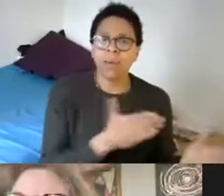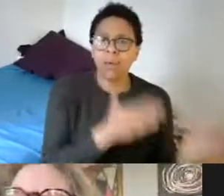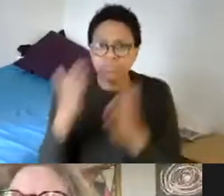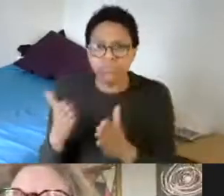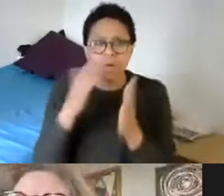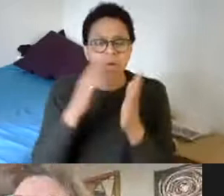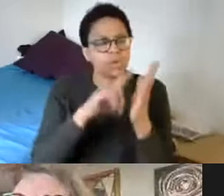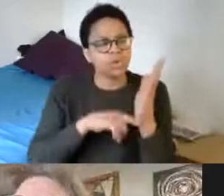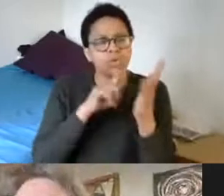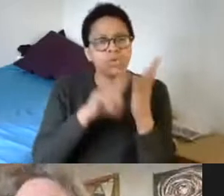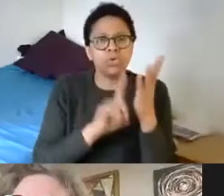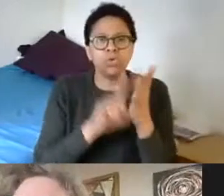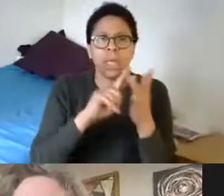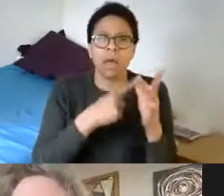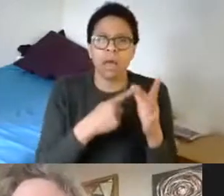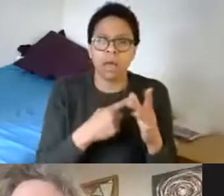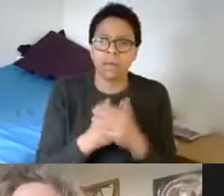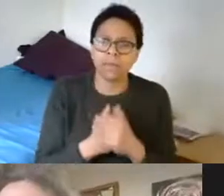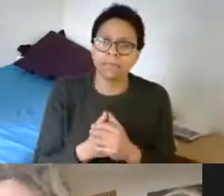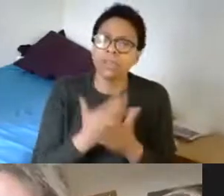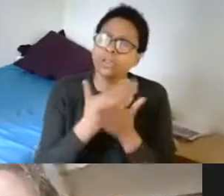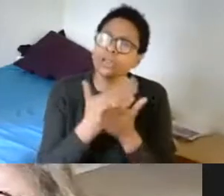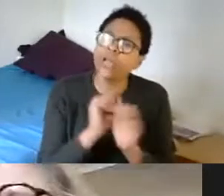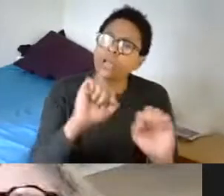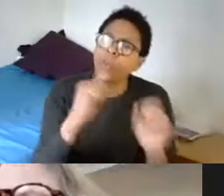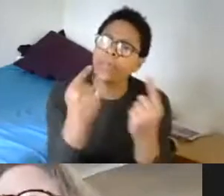like to share yours with us?